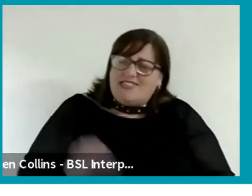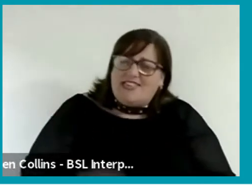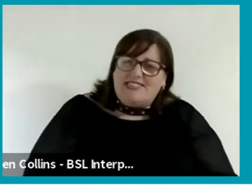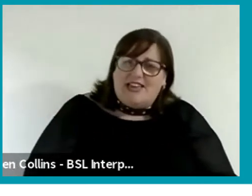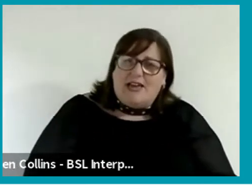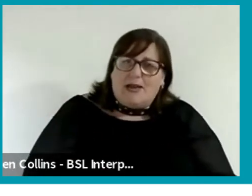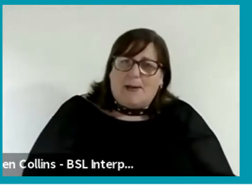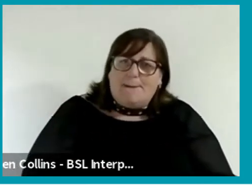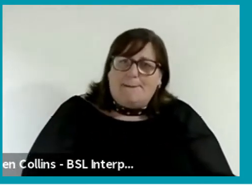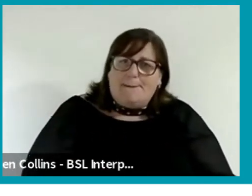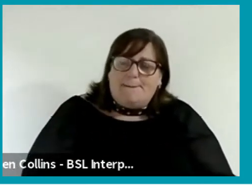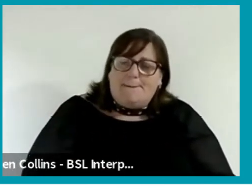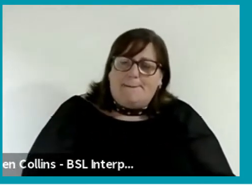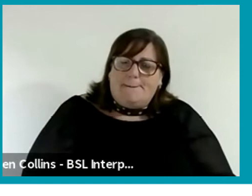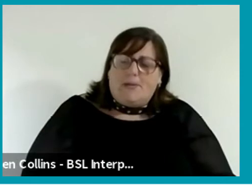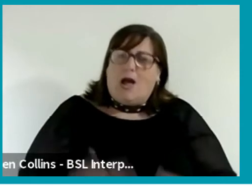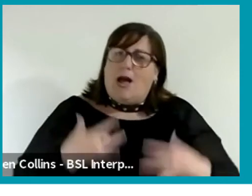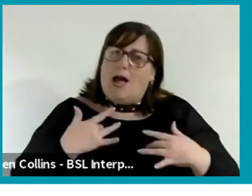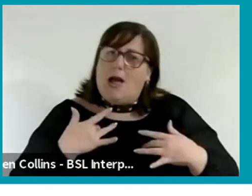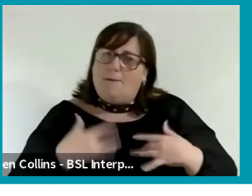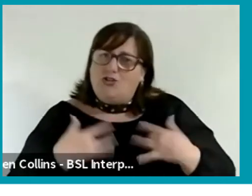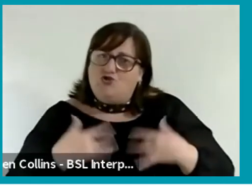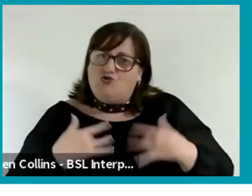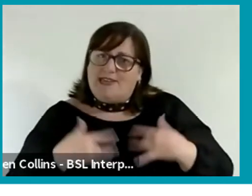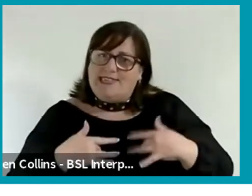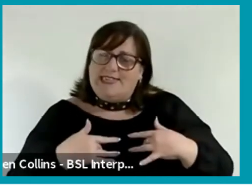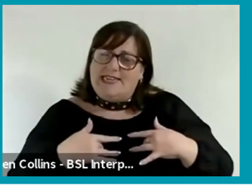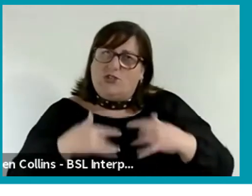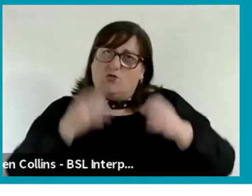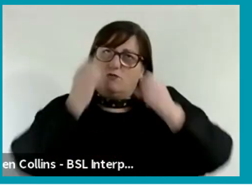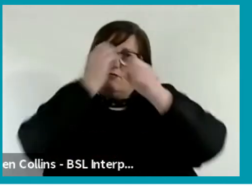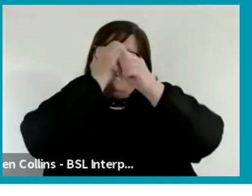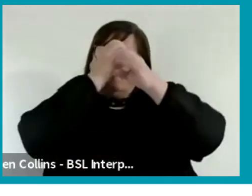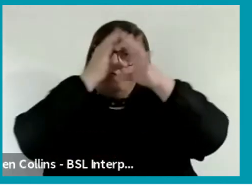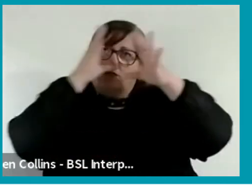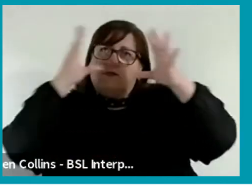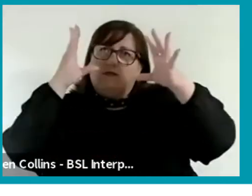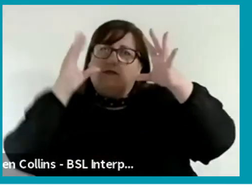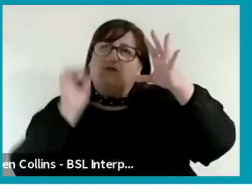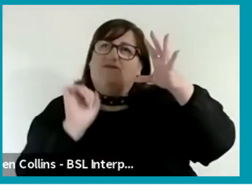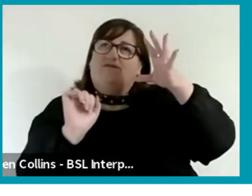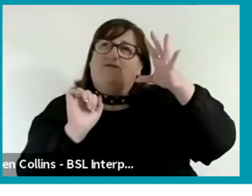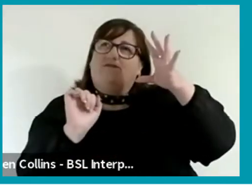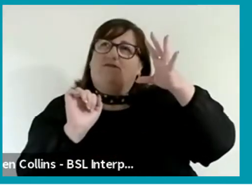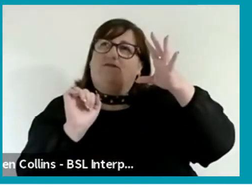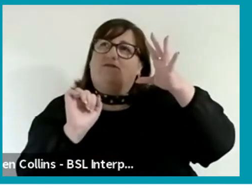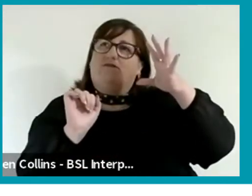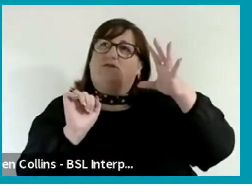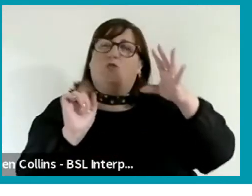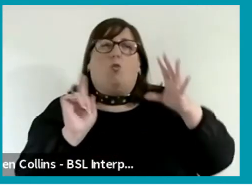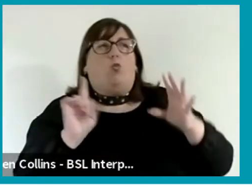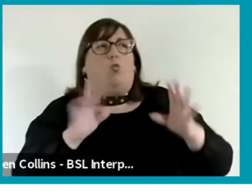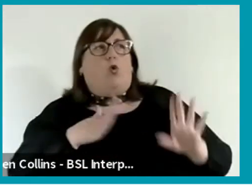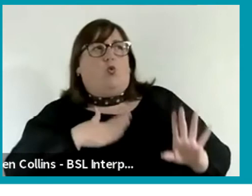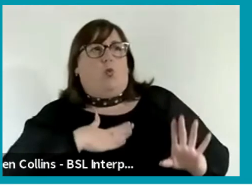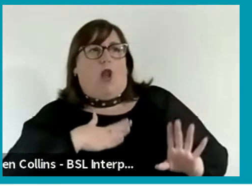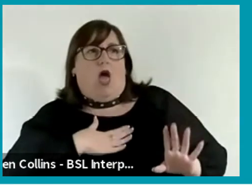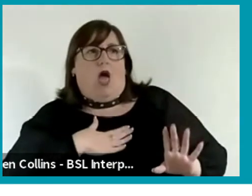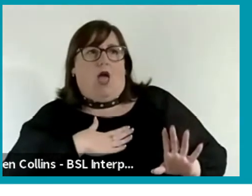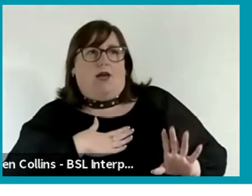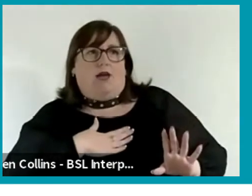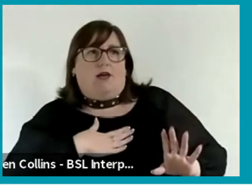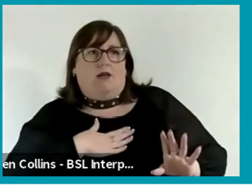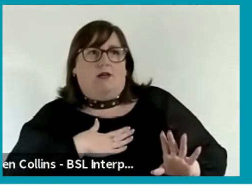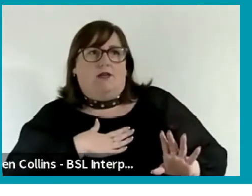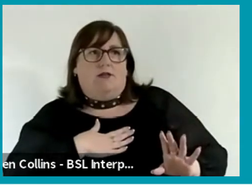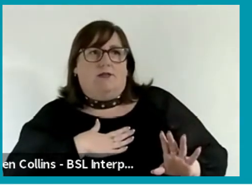to get an insight into what you think, or what you would like to see the disability community within